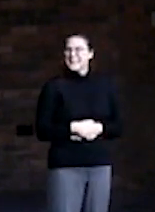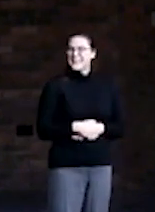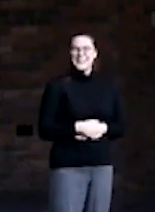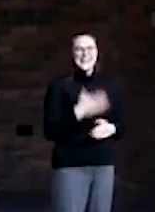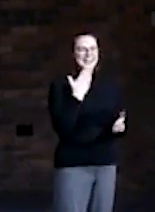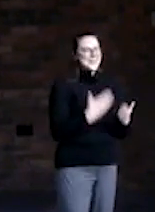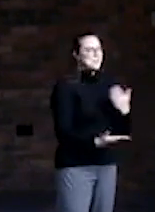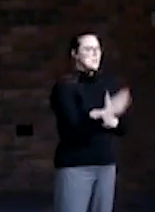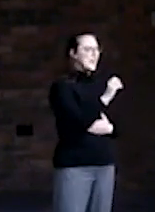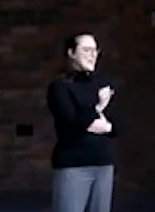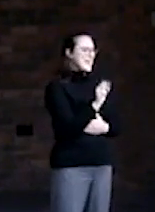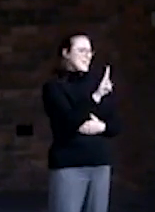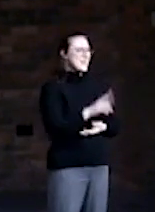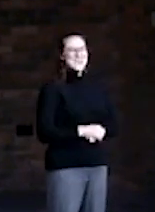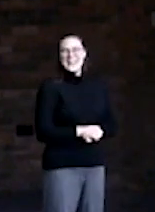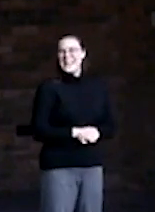morning, SAU.